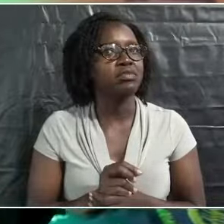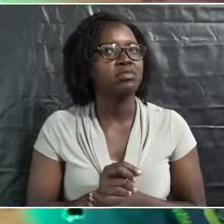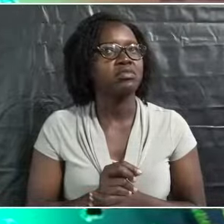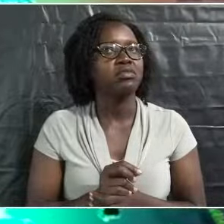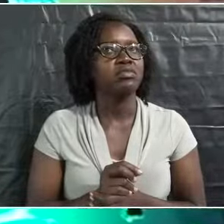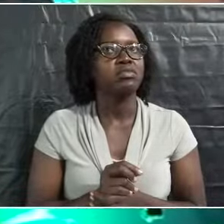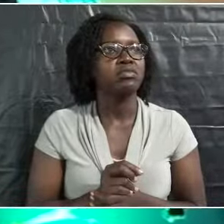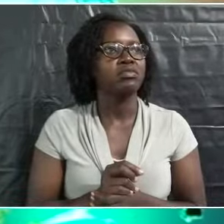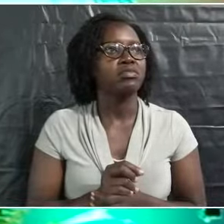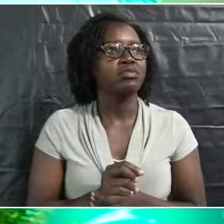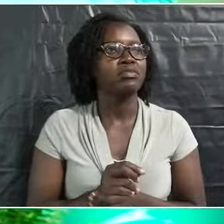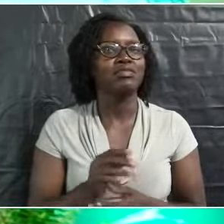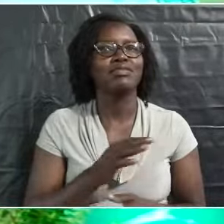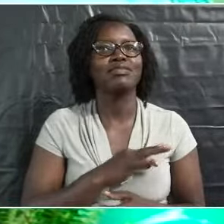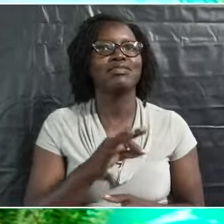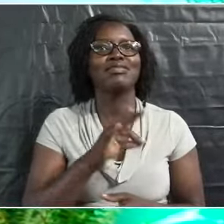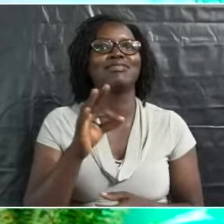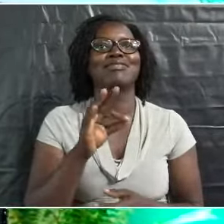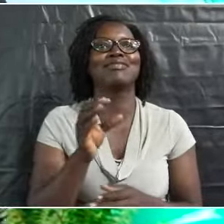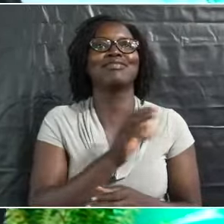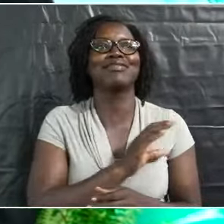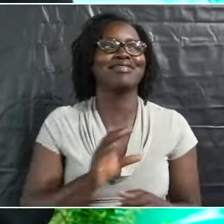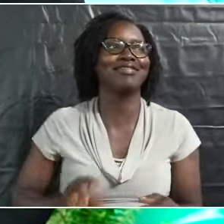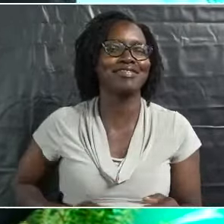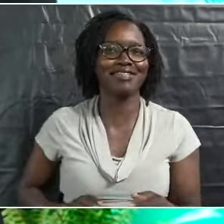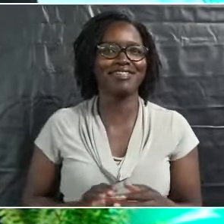It's the Spirit of Christ.